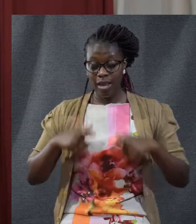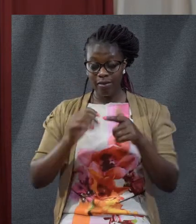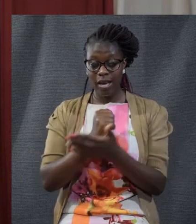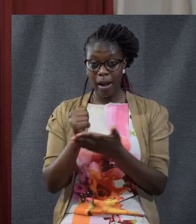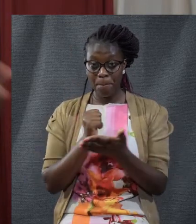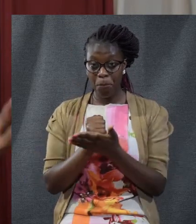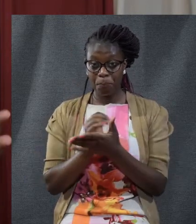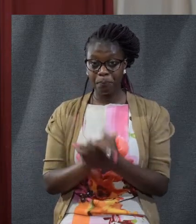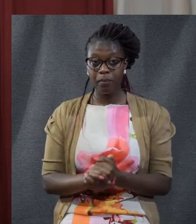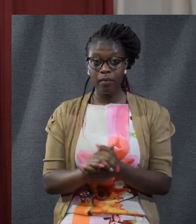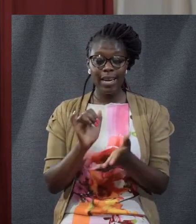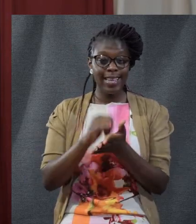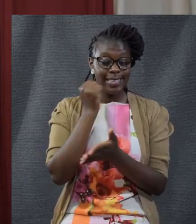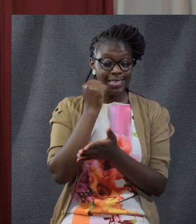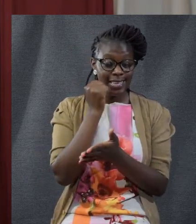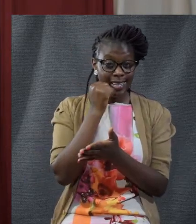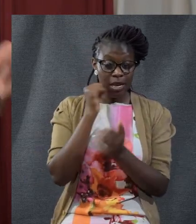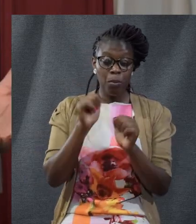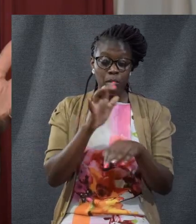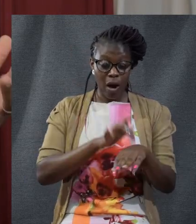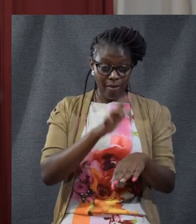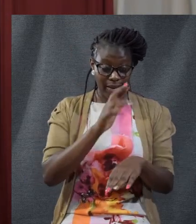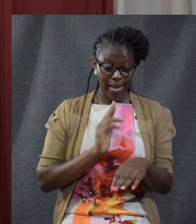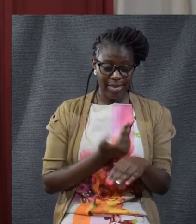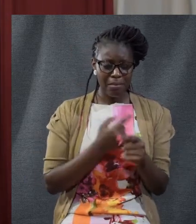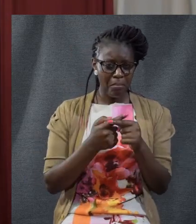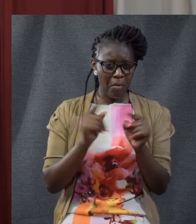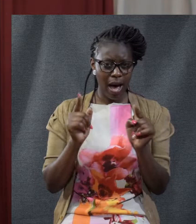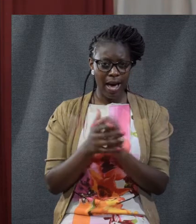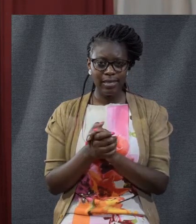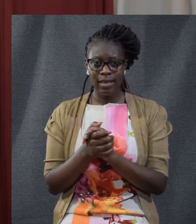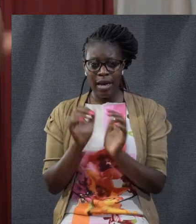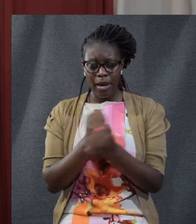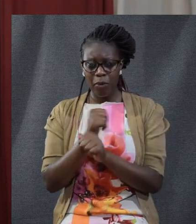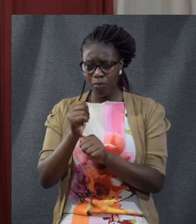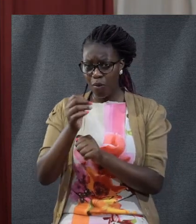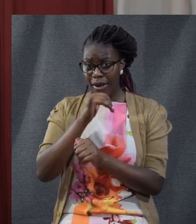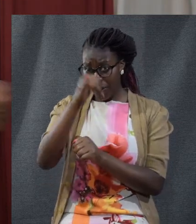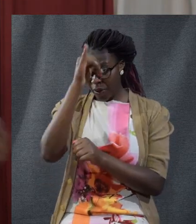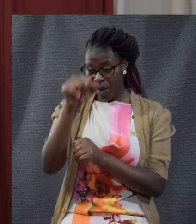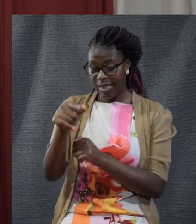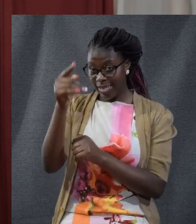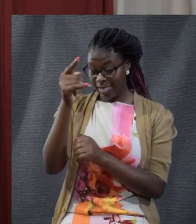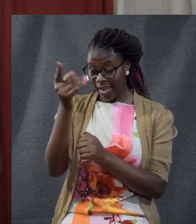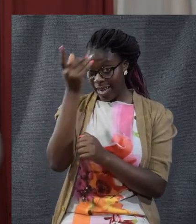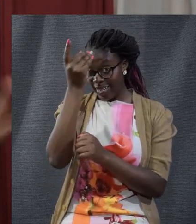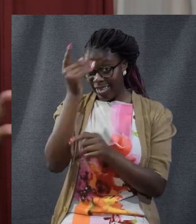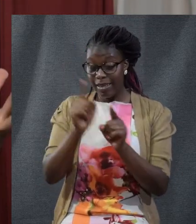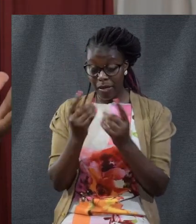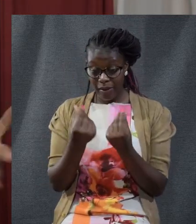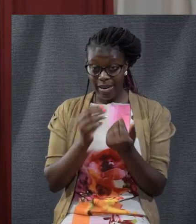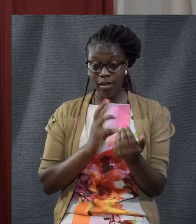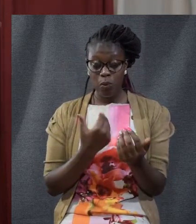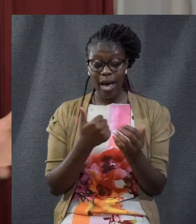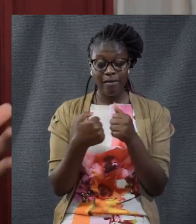who lives. Amen. That sickness may have its effect. However, And it can't be ignored. It is pushing us. Even financially,